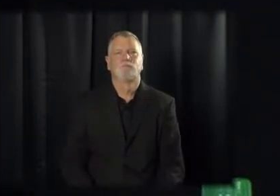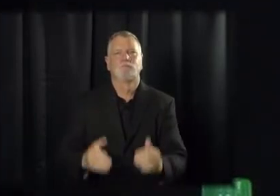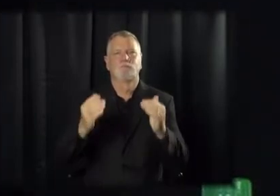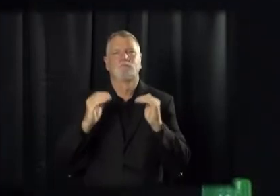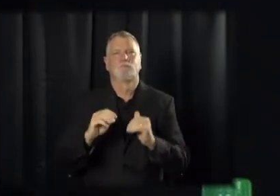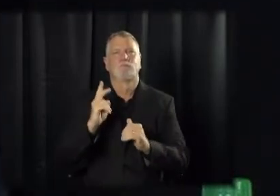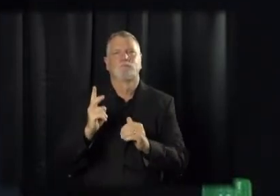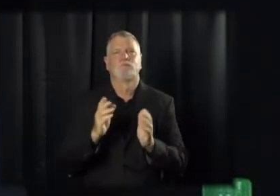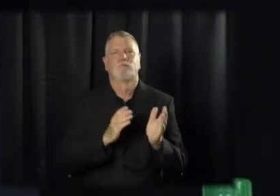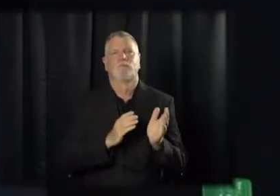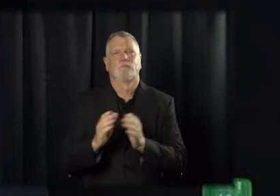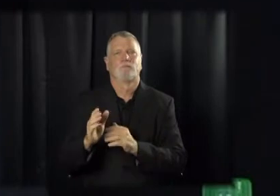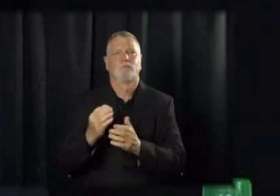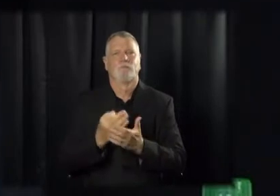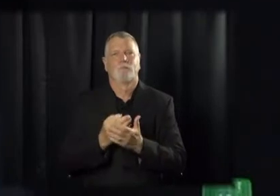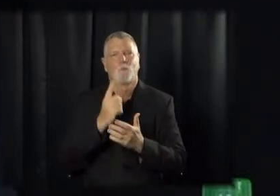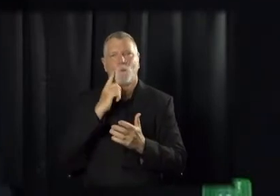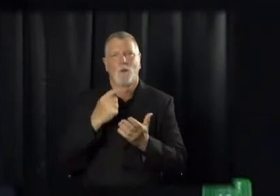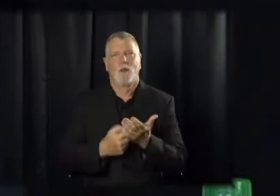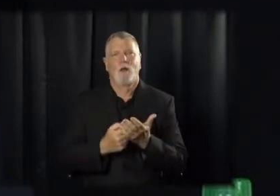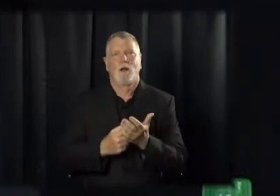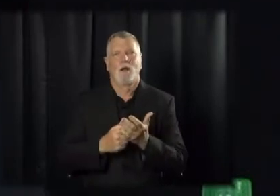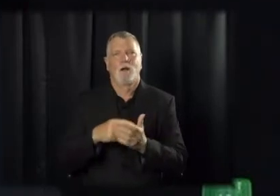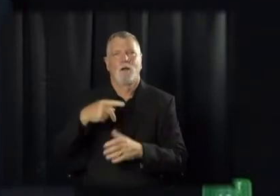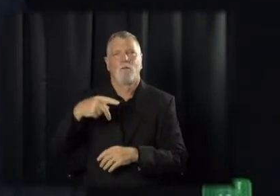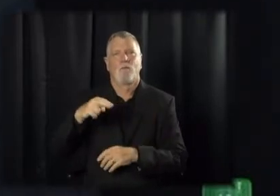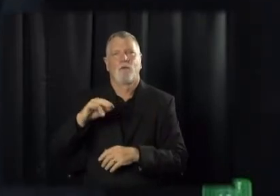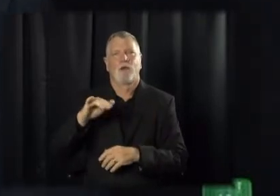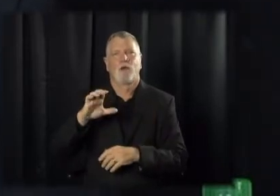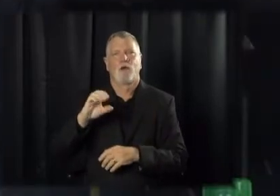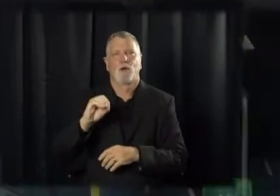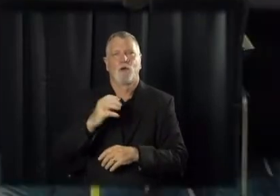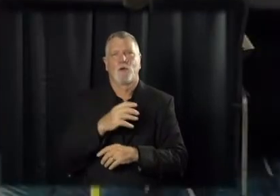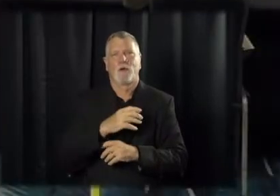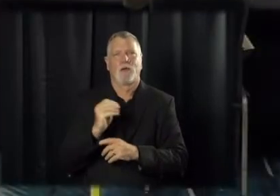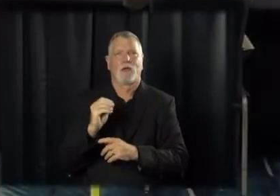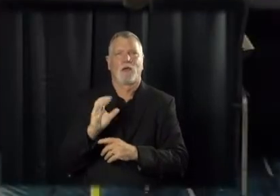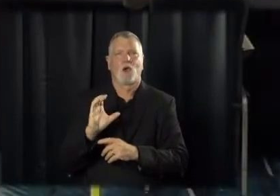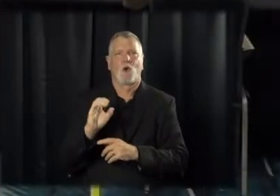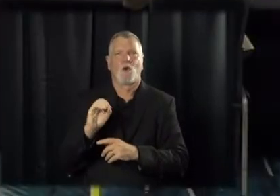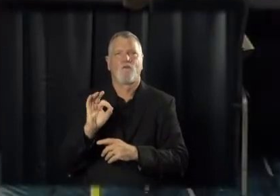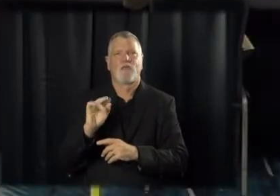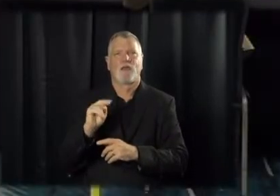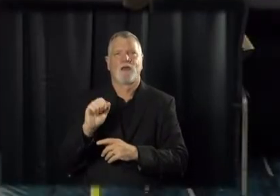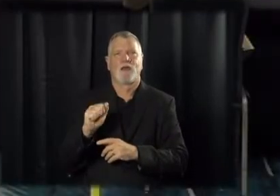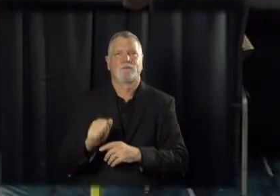two fiscal plans that we'll talk about are Pridco and Coffina.